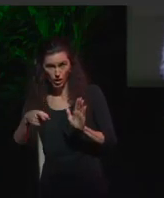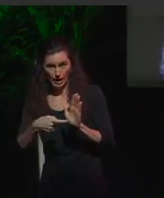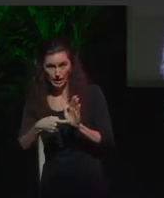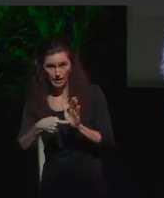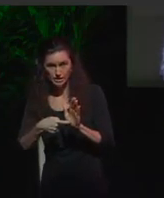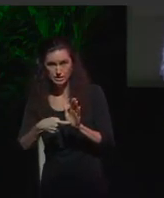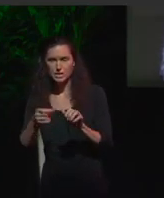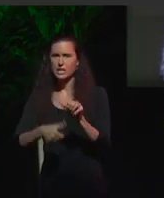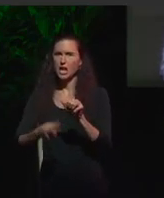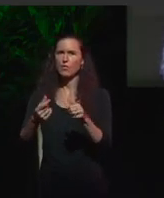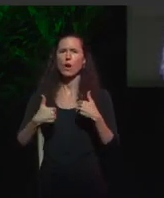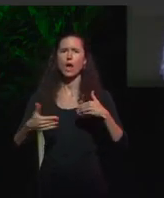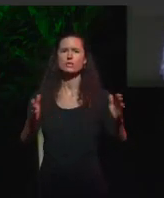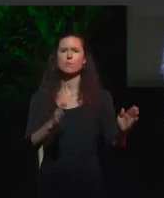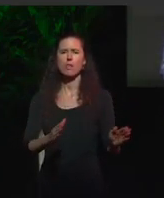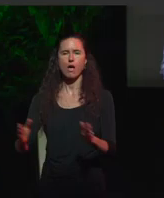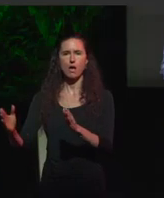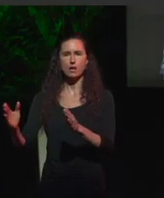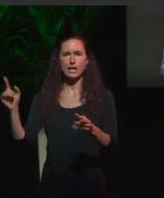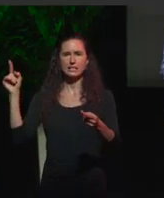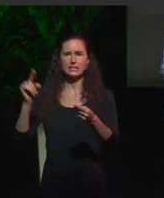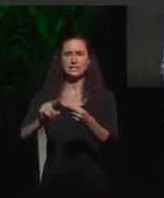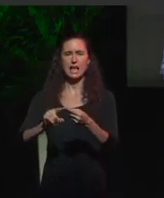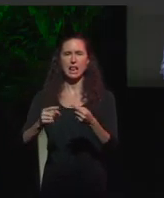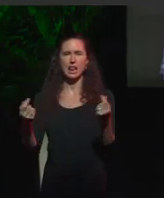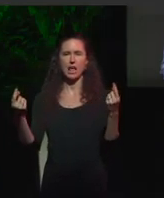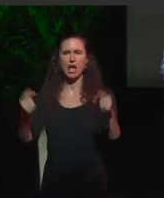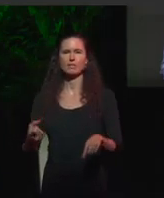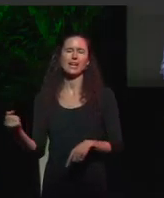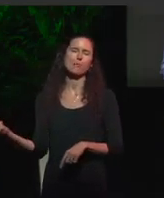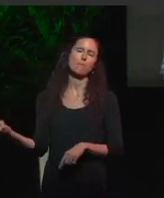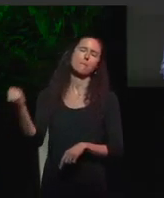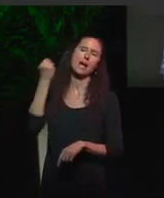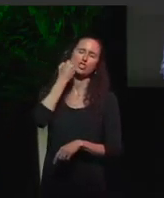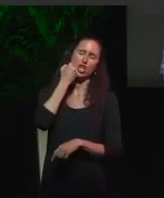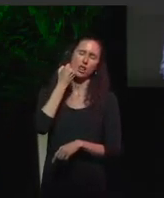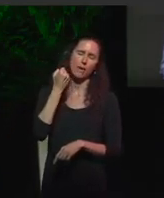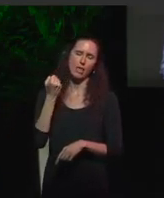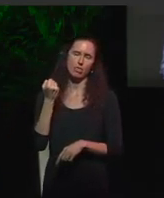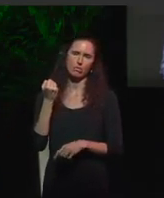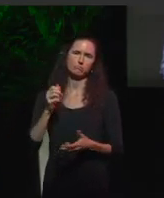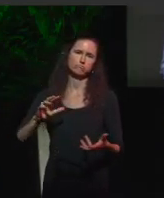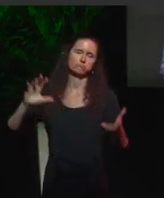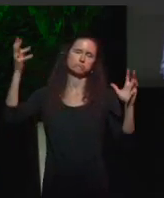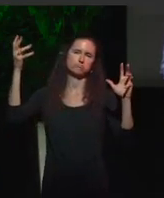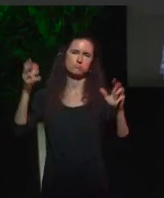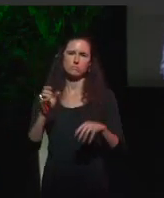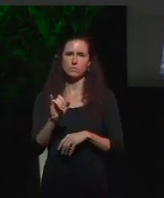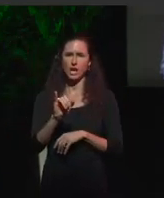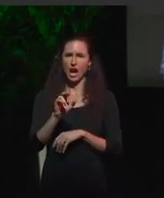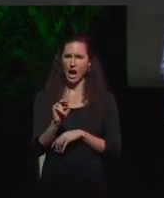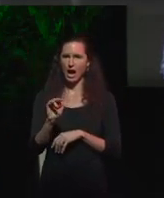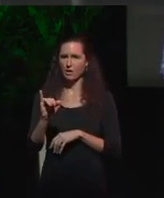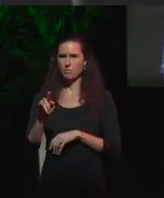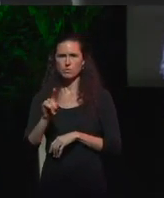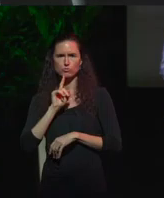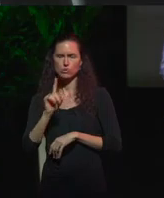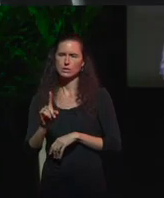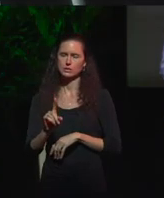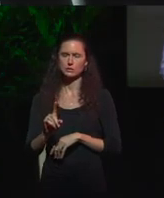was, "Everyone has a plan until they get punched in the mouth." Because Iron Mike was such a ferocious